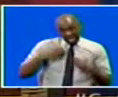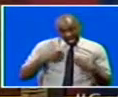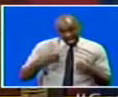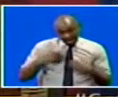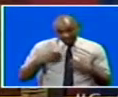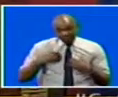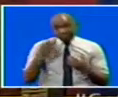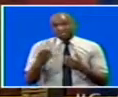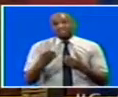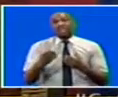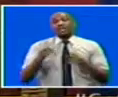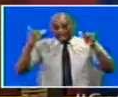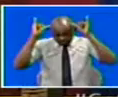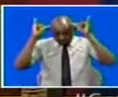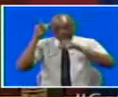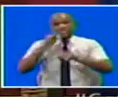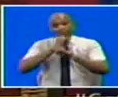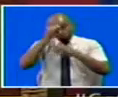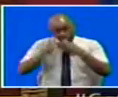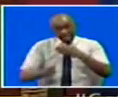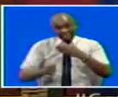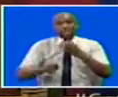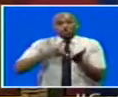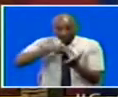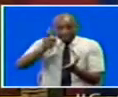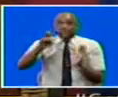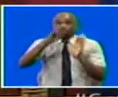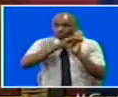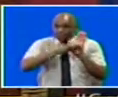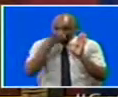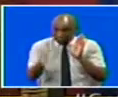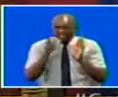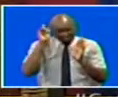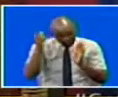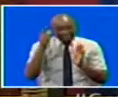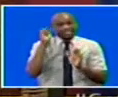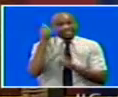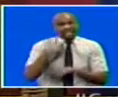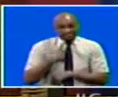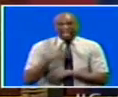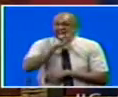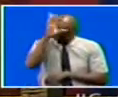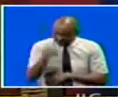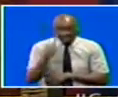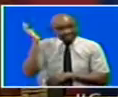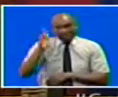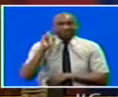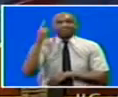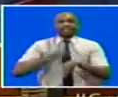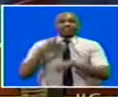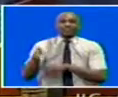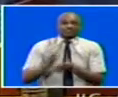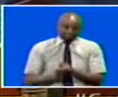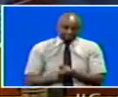livestock insurance and compensation program, a first in Kenya and African history.